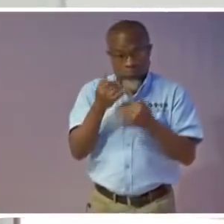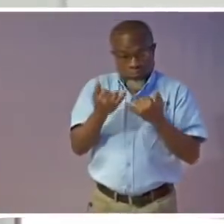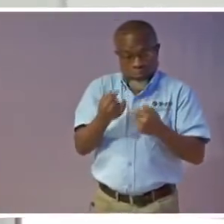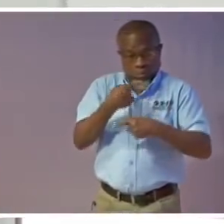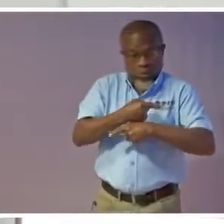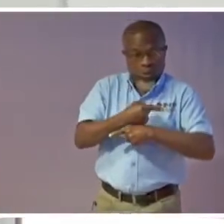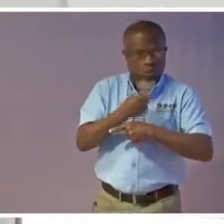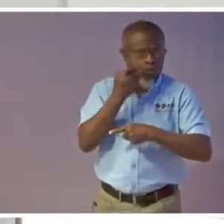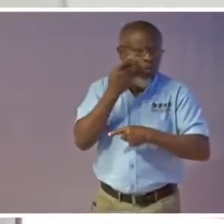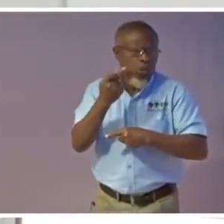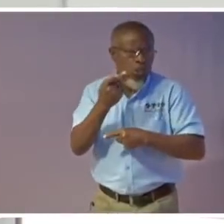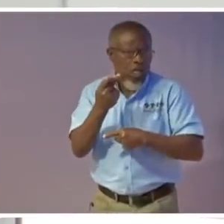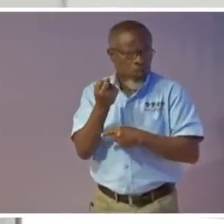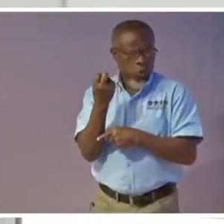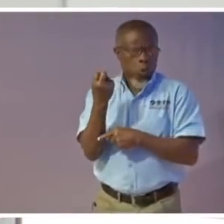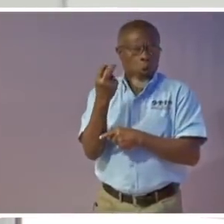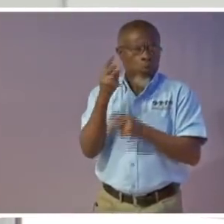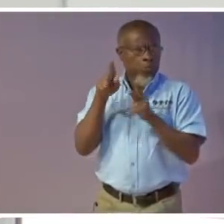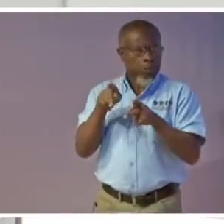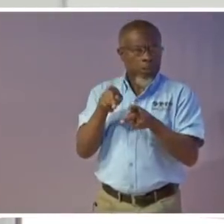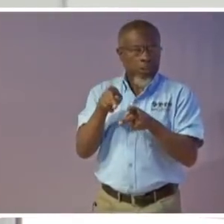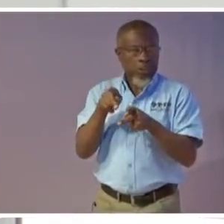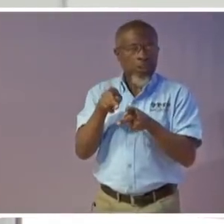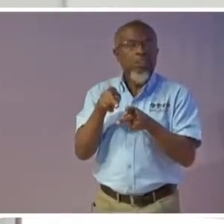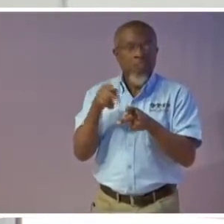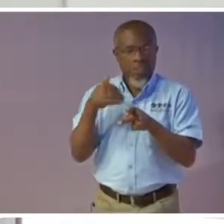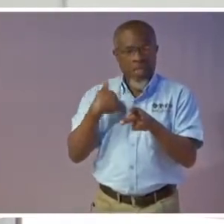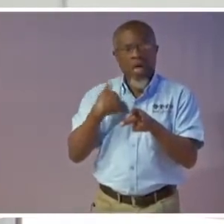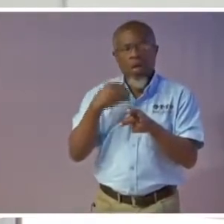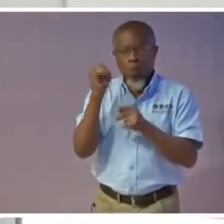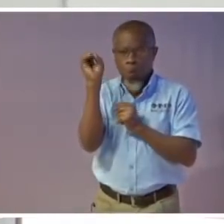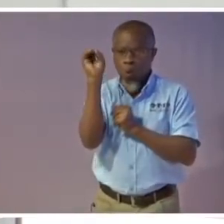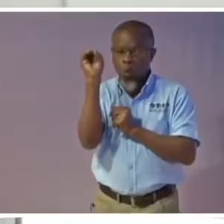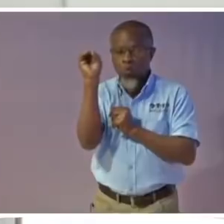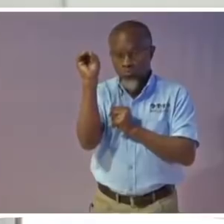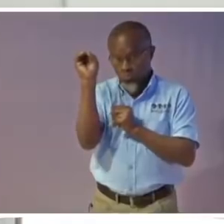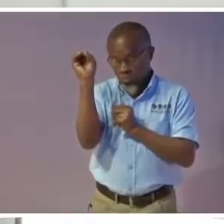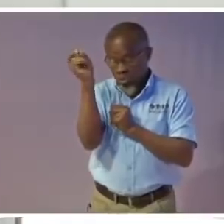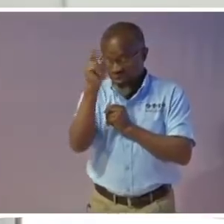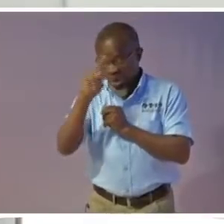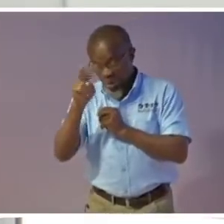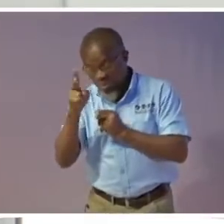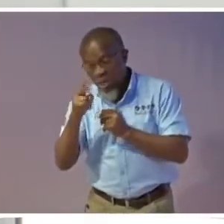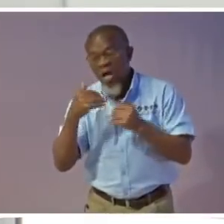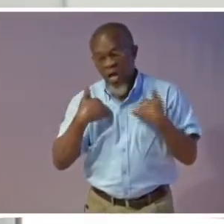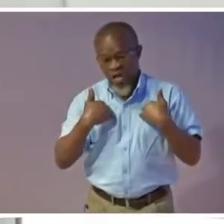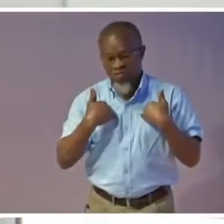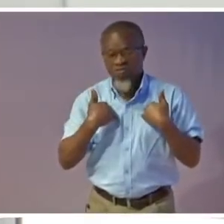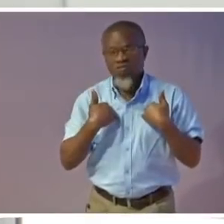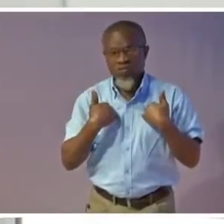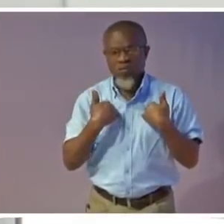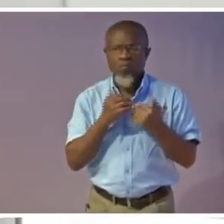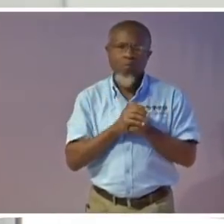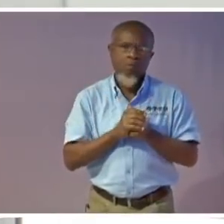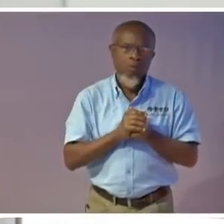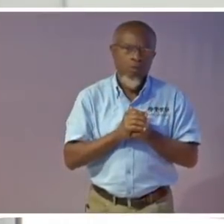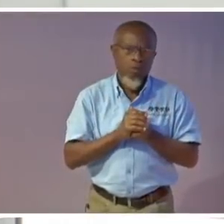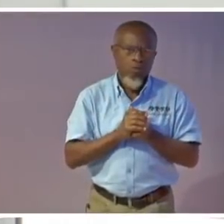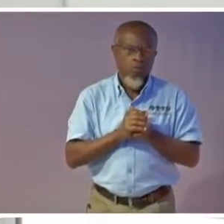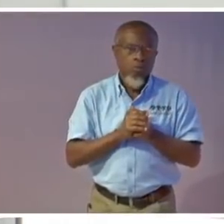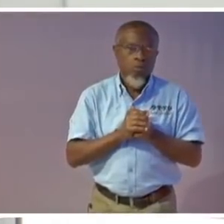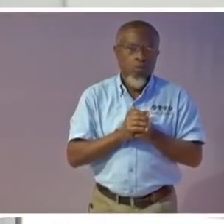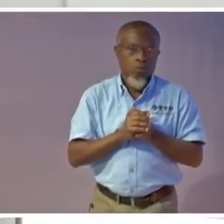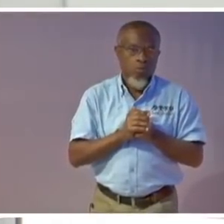are 12 cases of the Omicron variant in Trinidad and Tobago. The